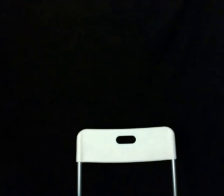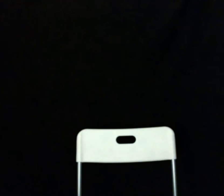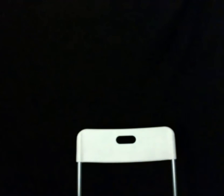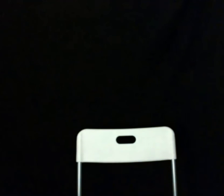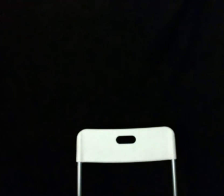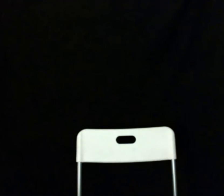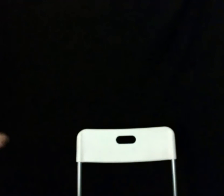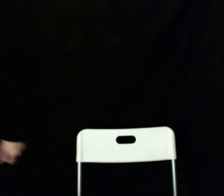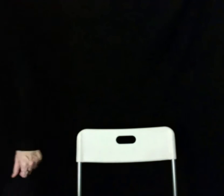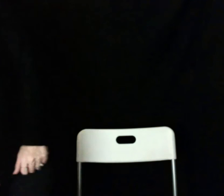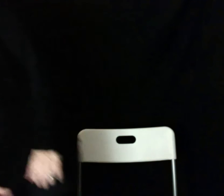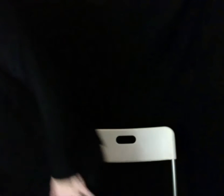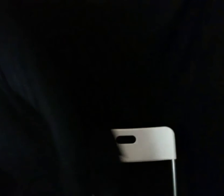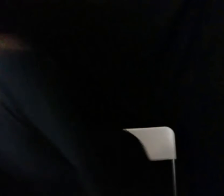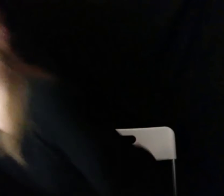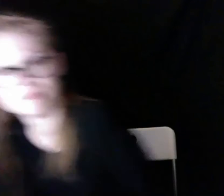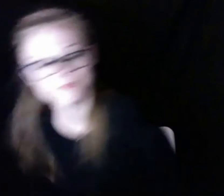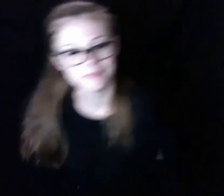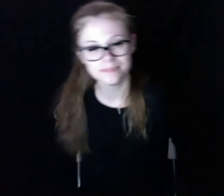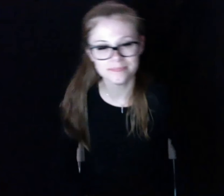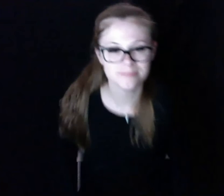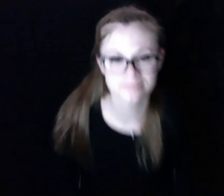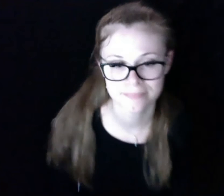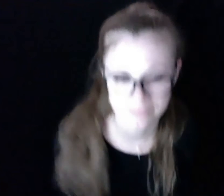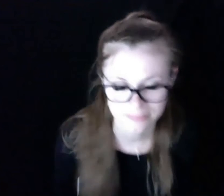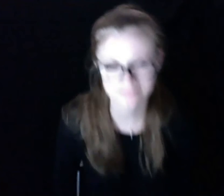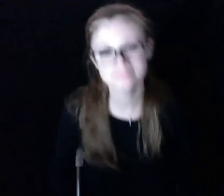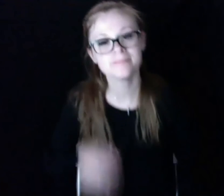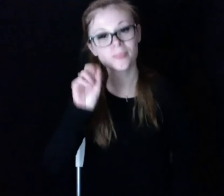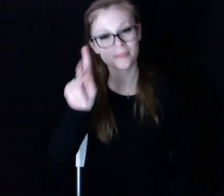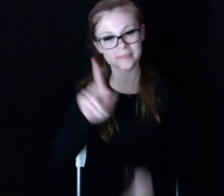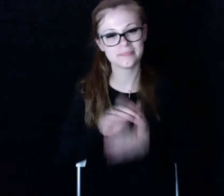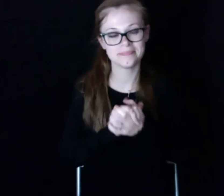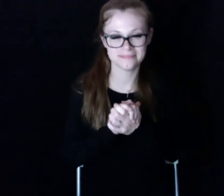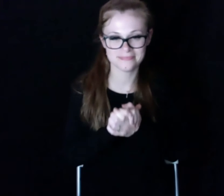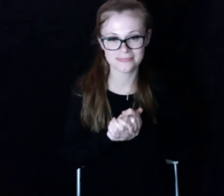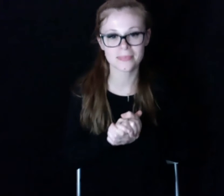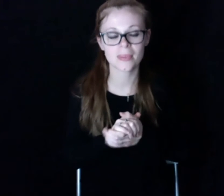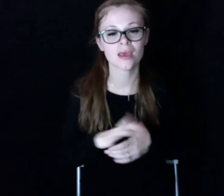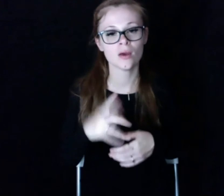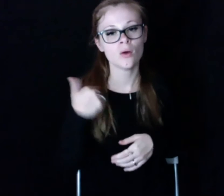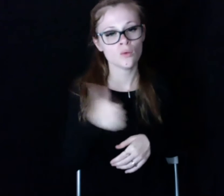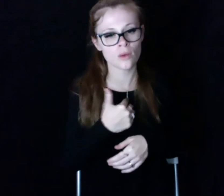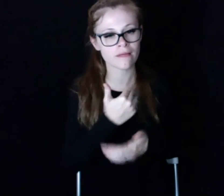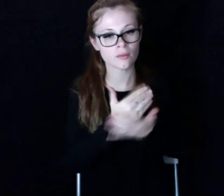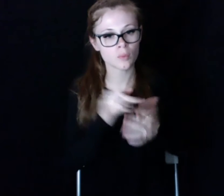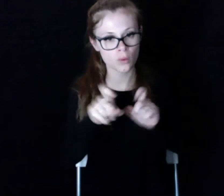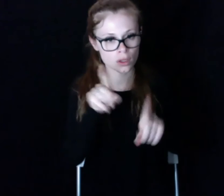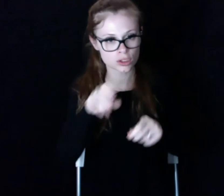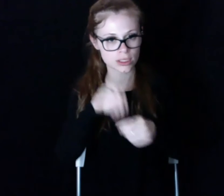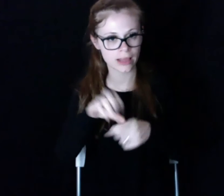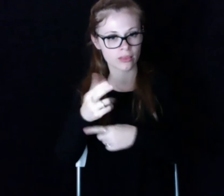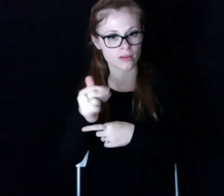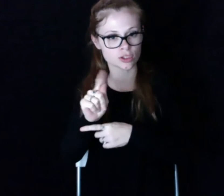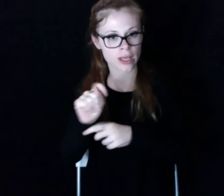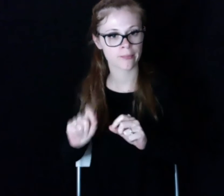How consistent, oh, we'll wait just a second. Okay. All right. How consistent